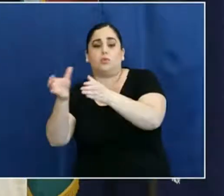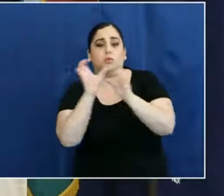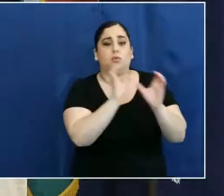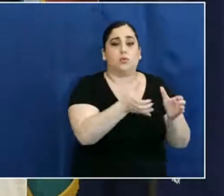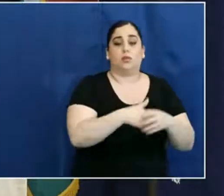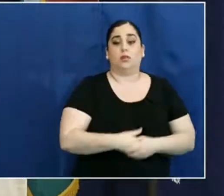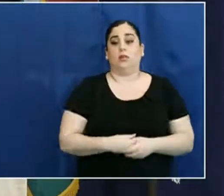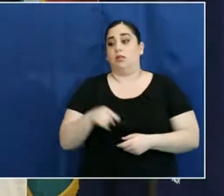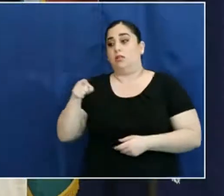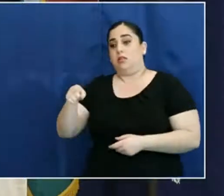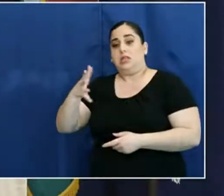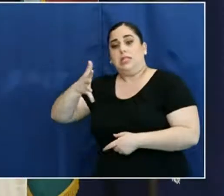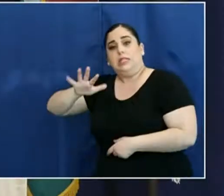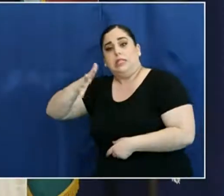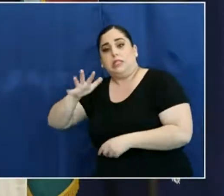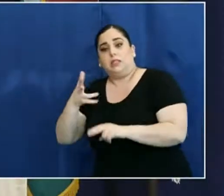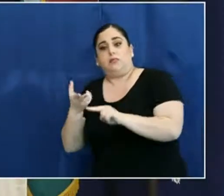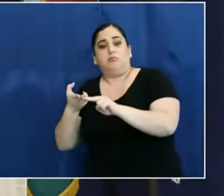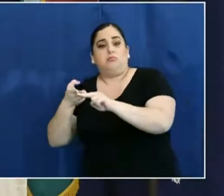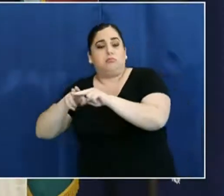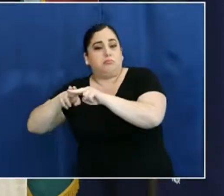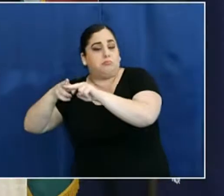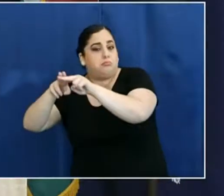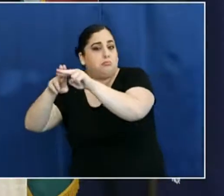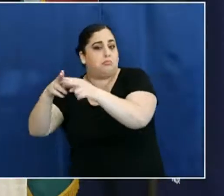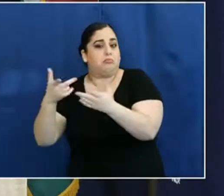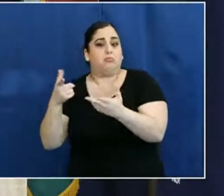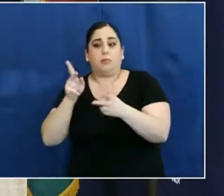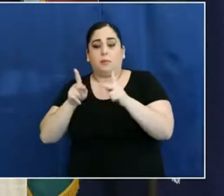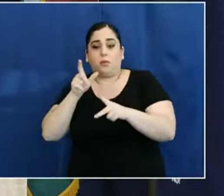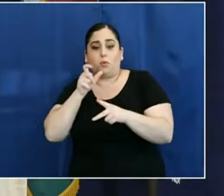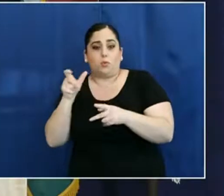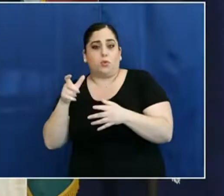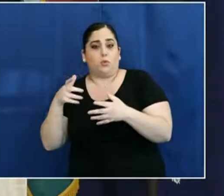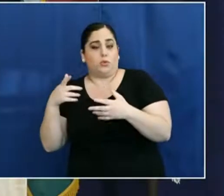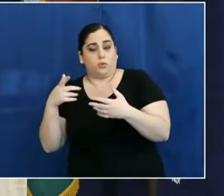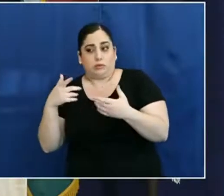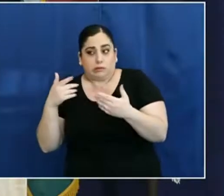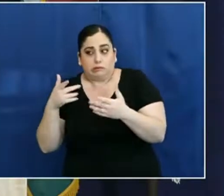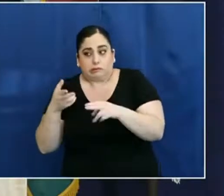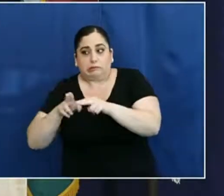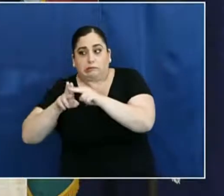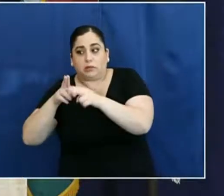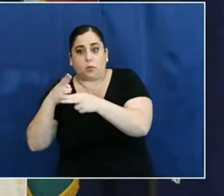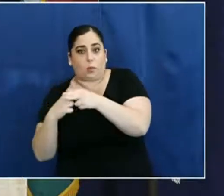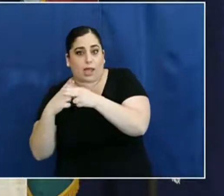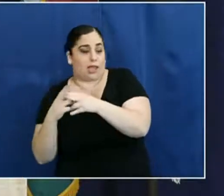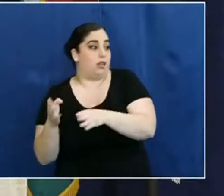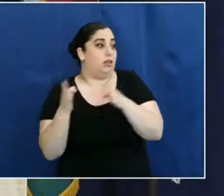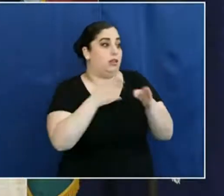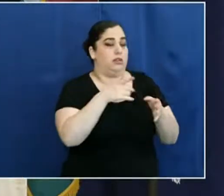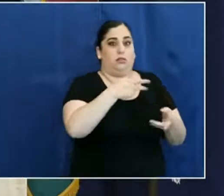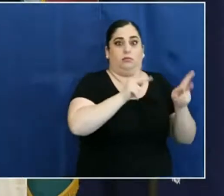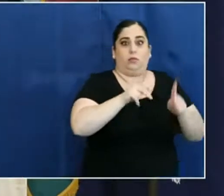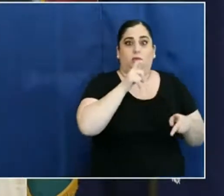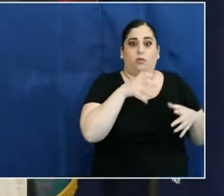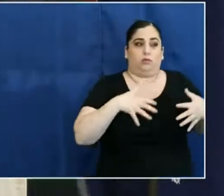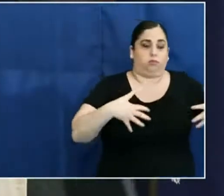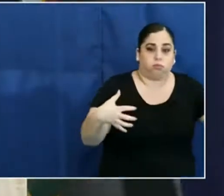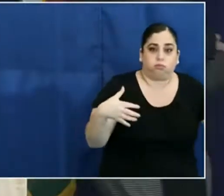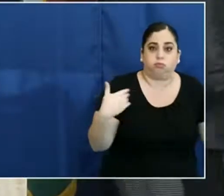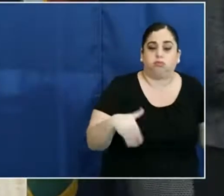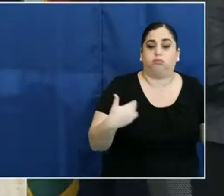that could place one at increased risk from complications if they contract COVID-19. Thank you. So